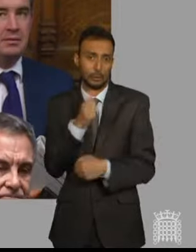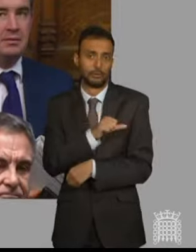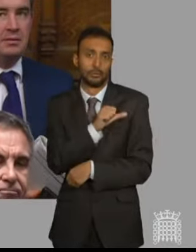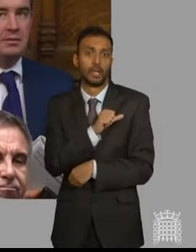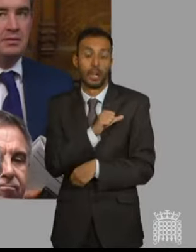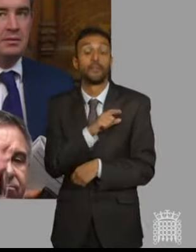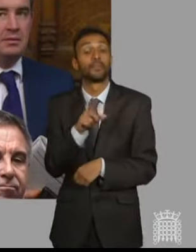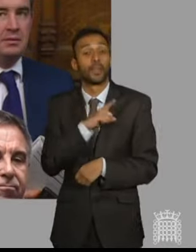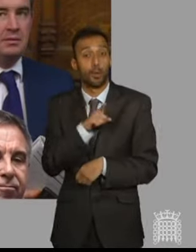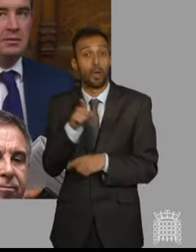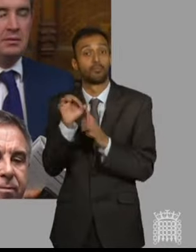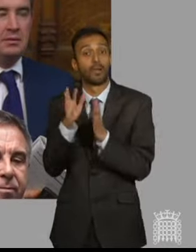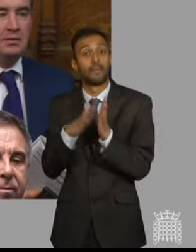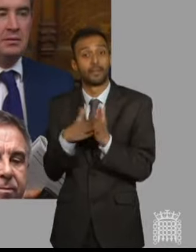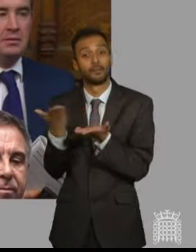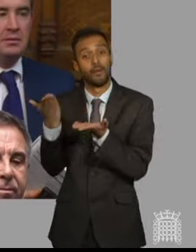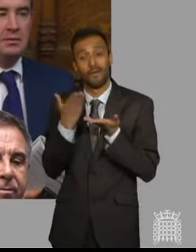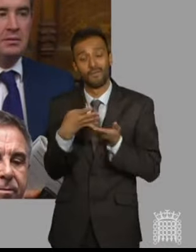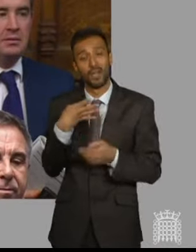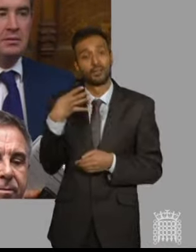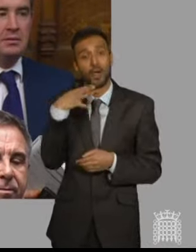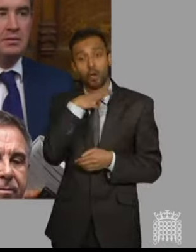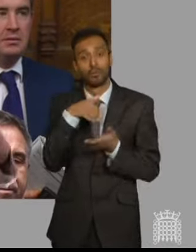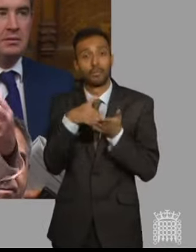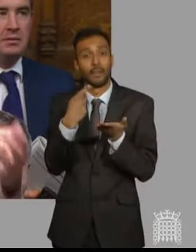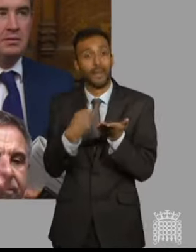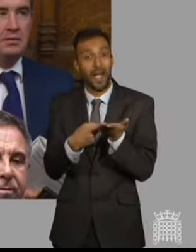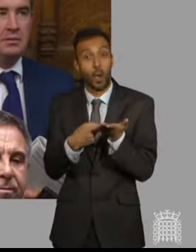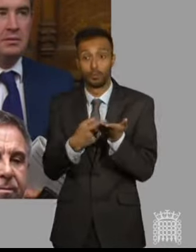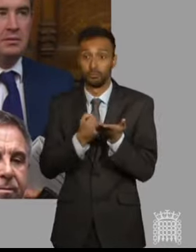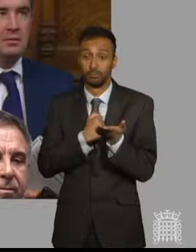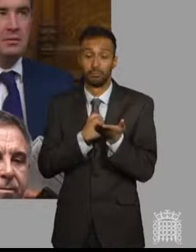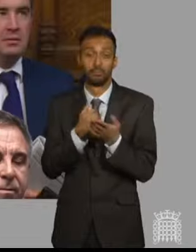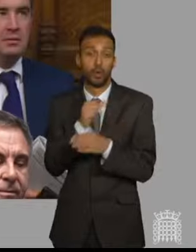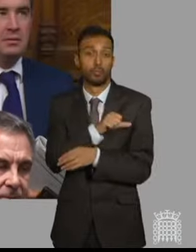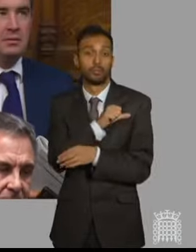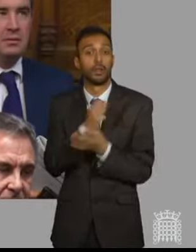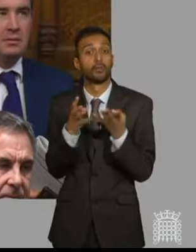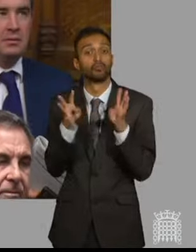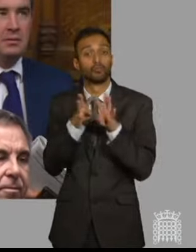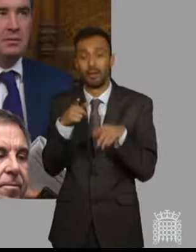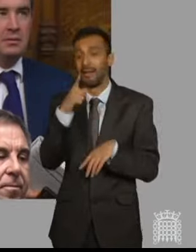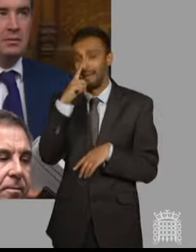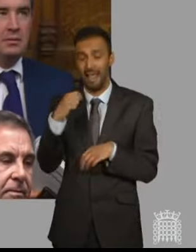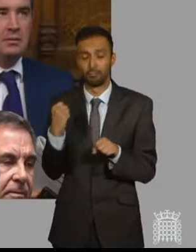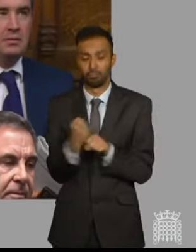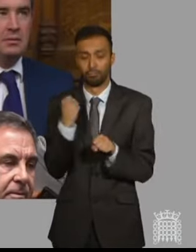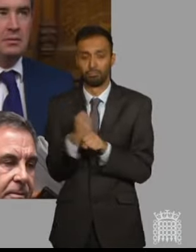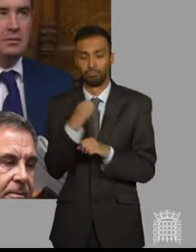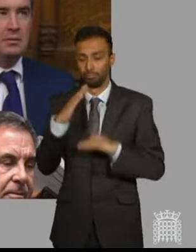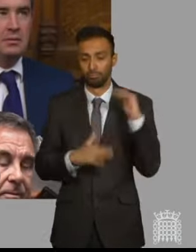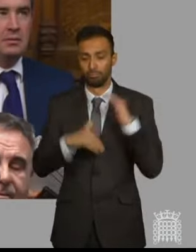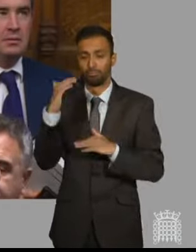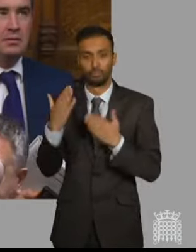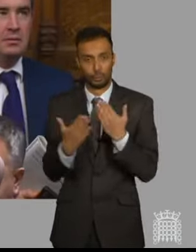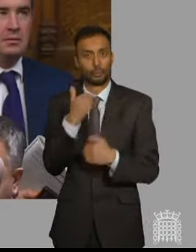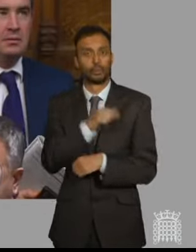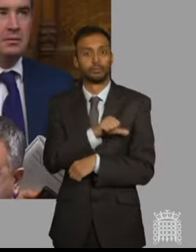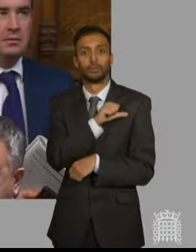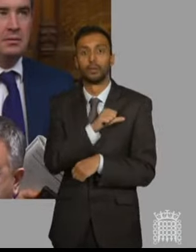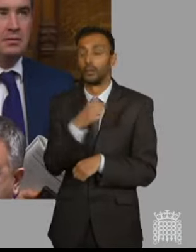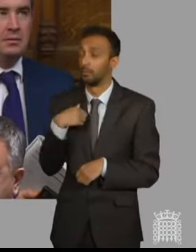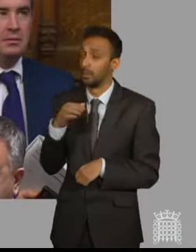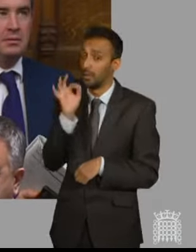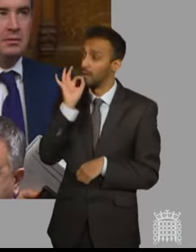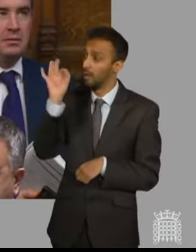happen. Does my right honourable friend agree that this is a once-in-a-lifetime investment and must modernise not just the